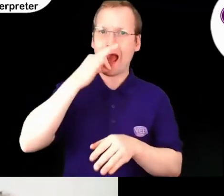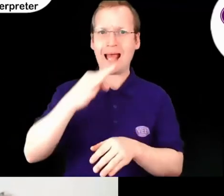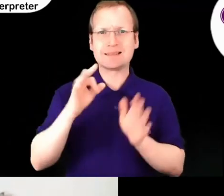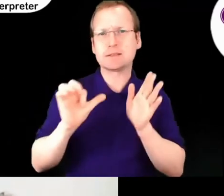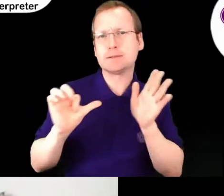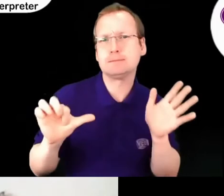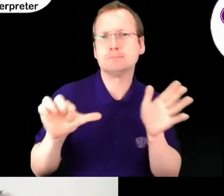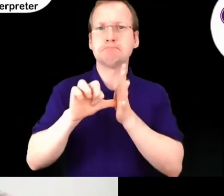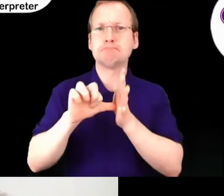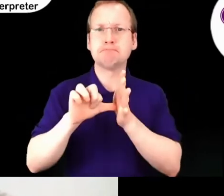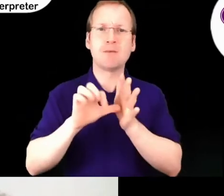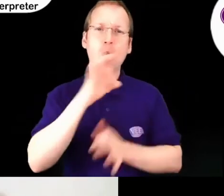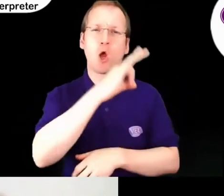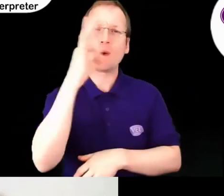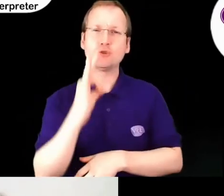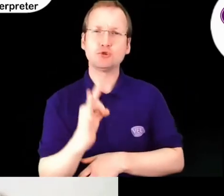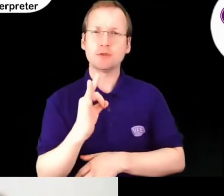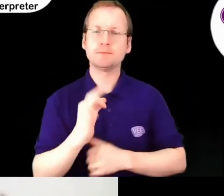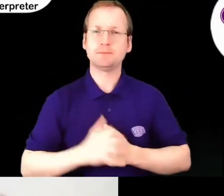questions